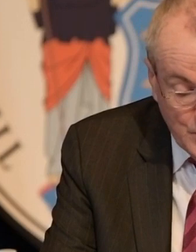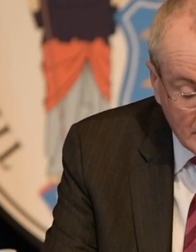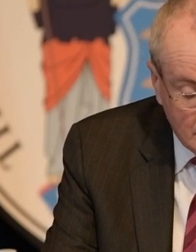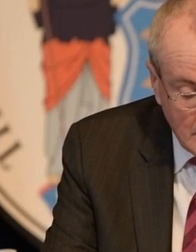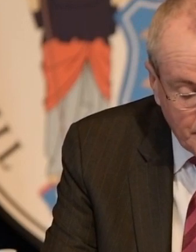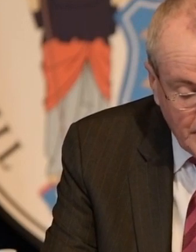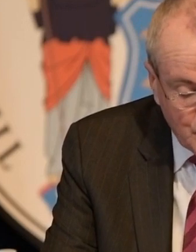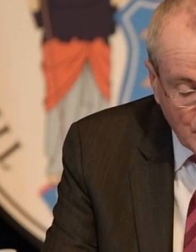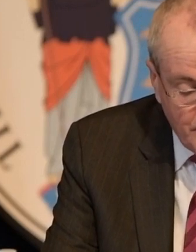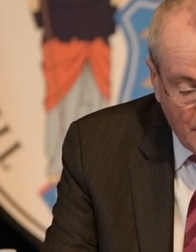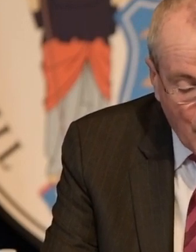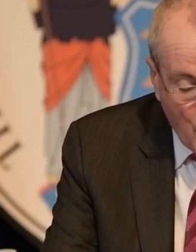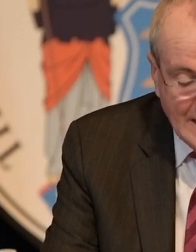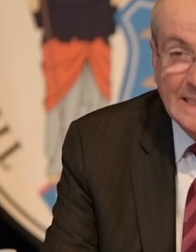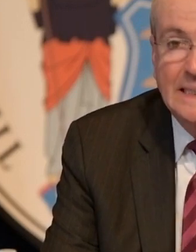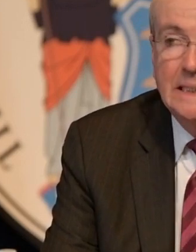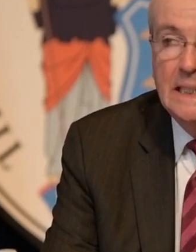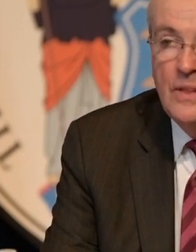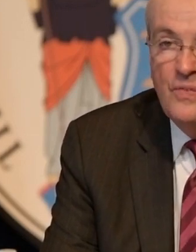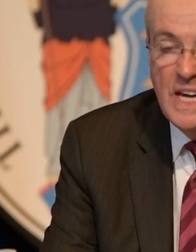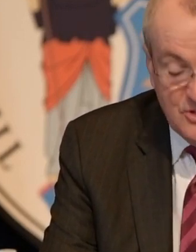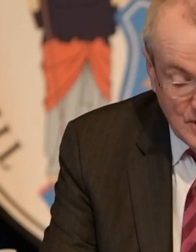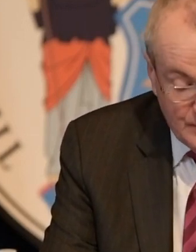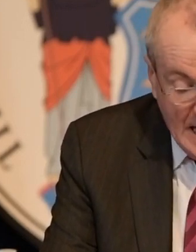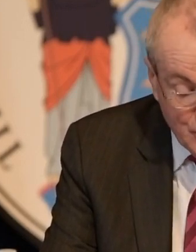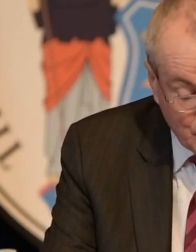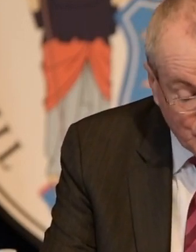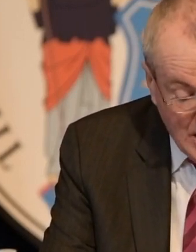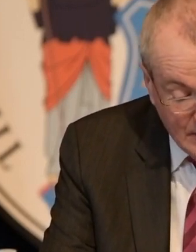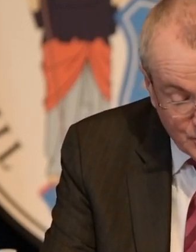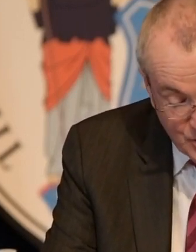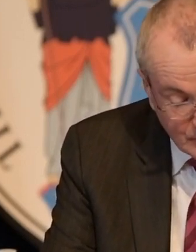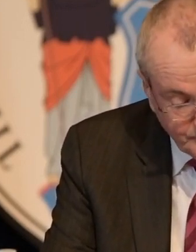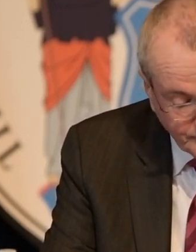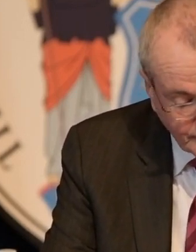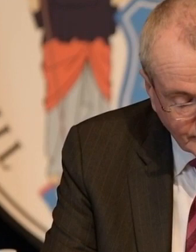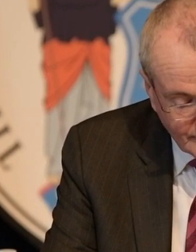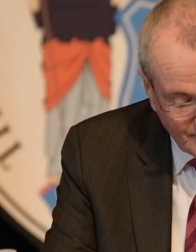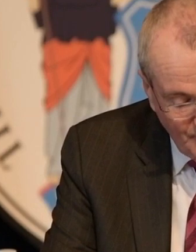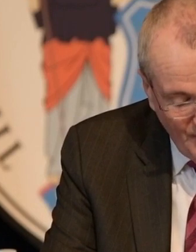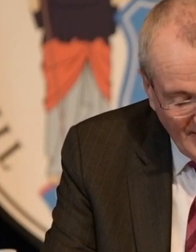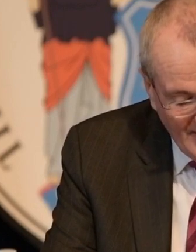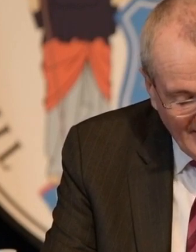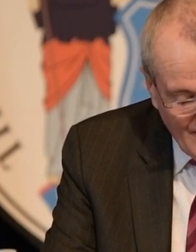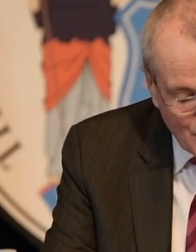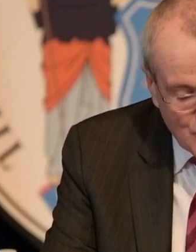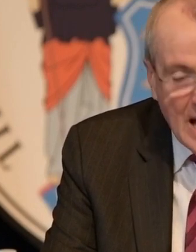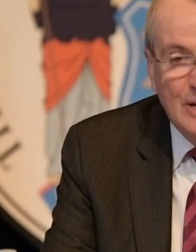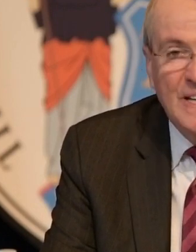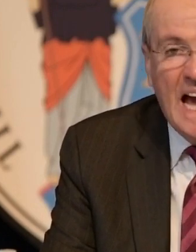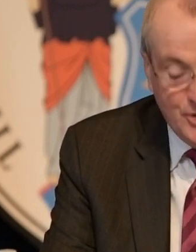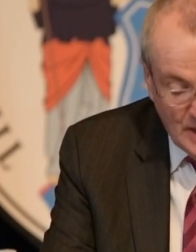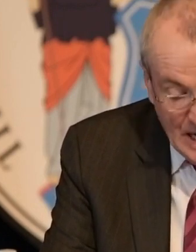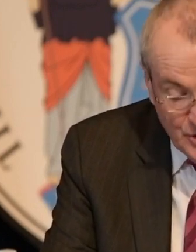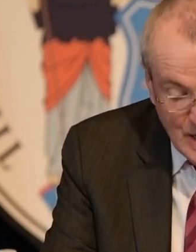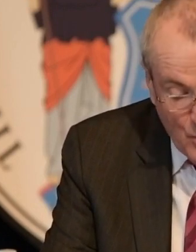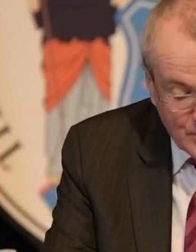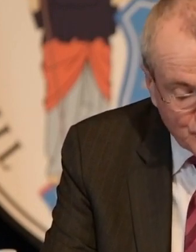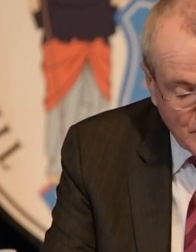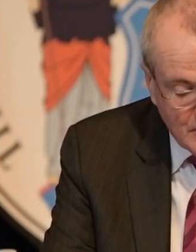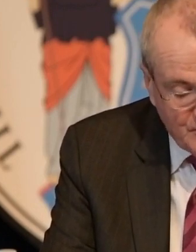in which we continue to punch above our weight in the face of national challenges. And on Saturday, the National